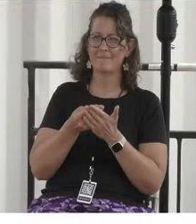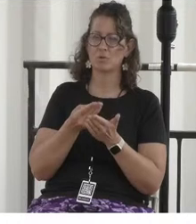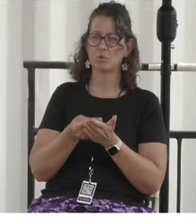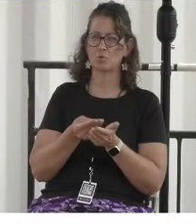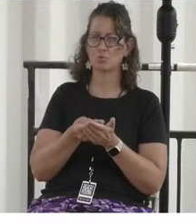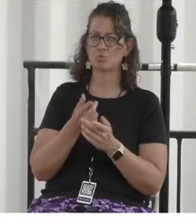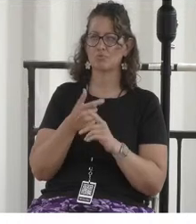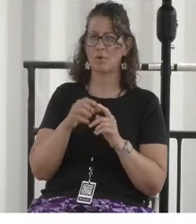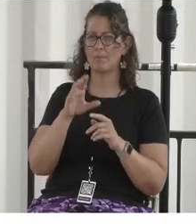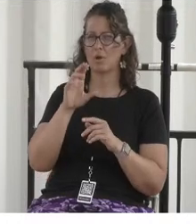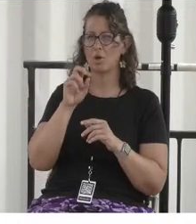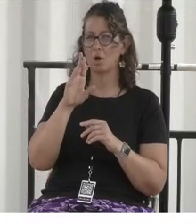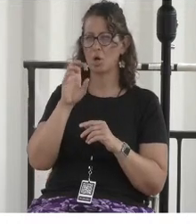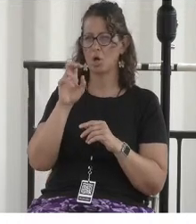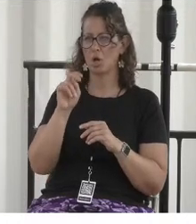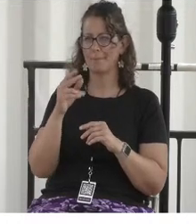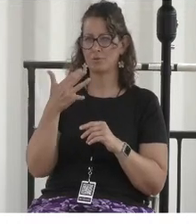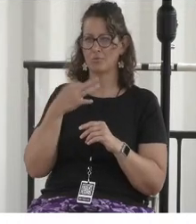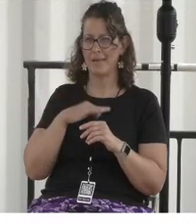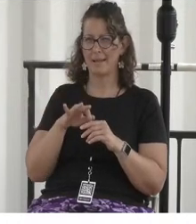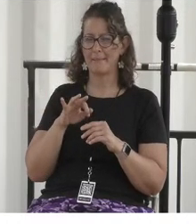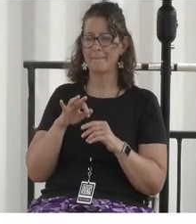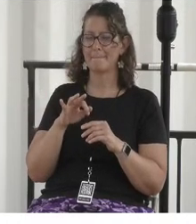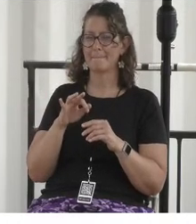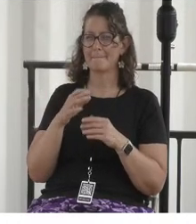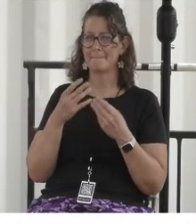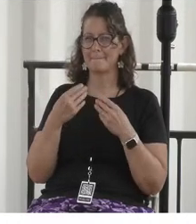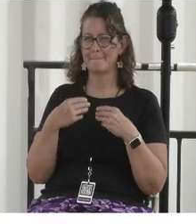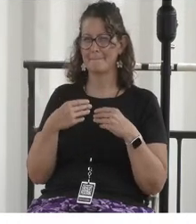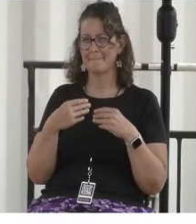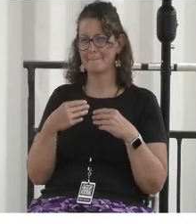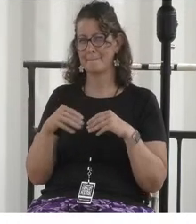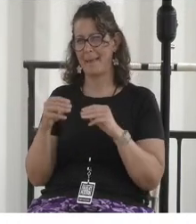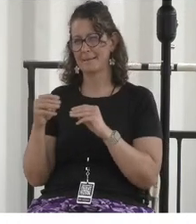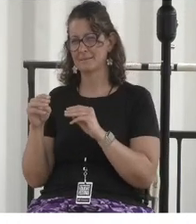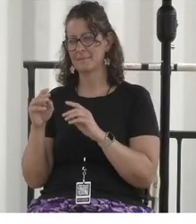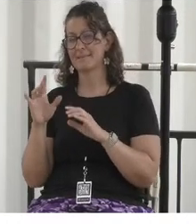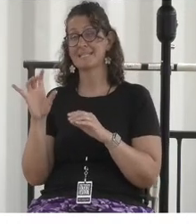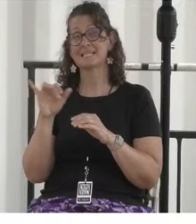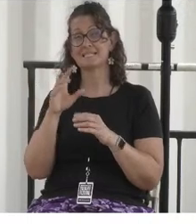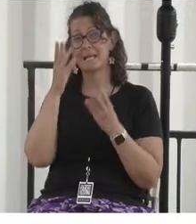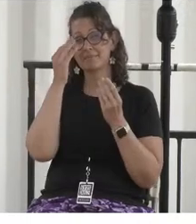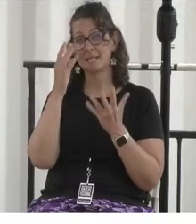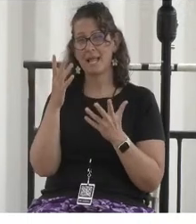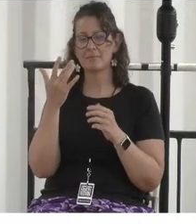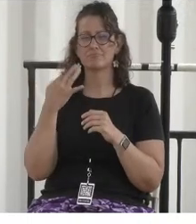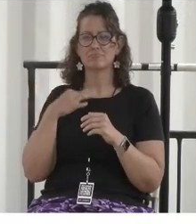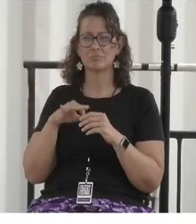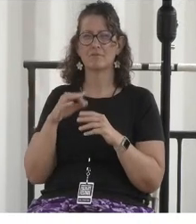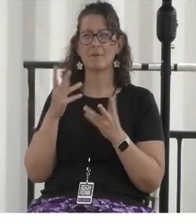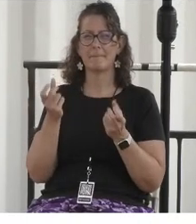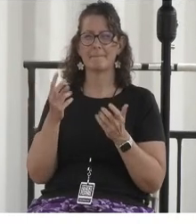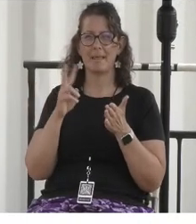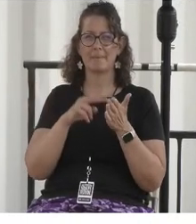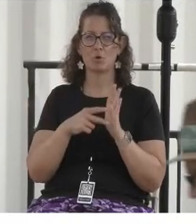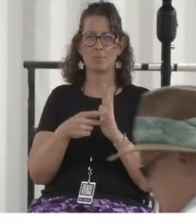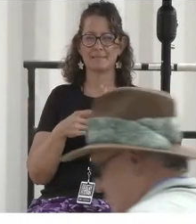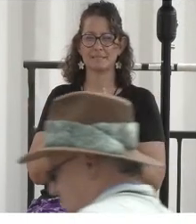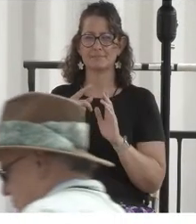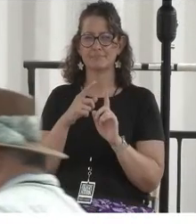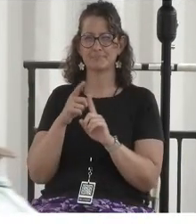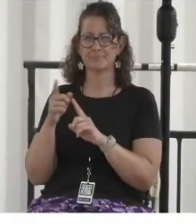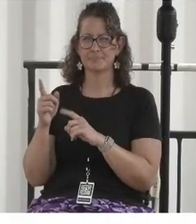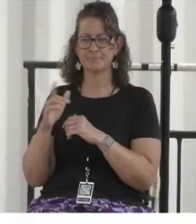mechanisms. The same data and the same approaches can be used for many, many different purposes. Our personal belief is